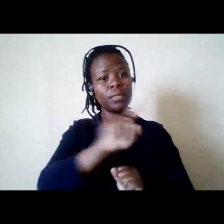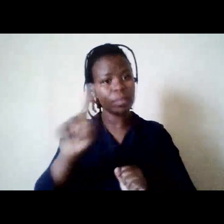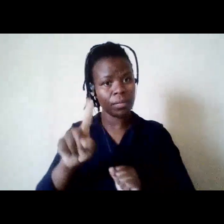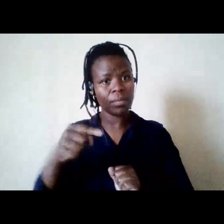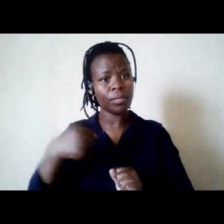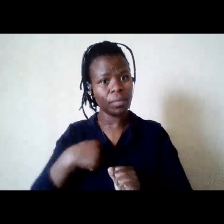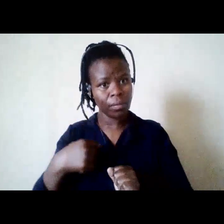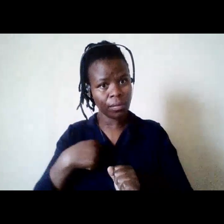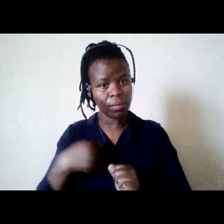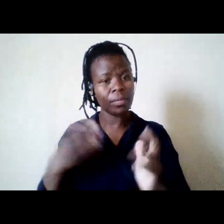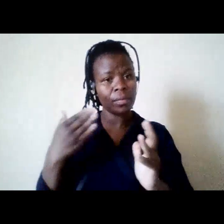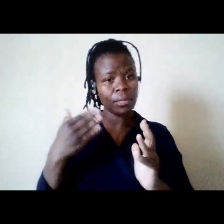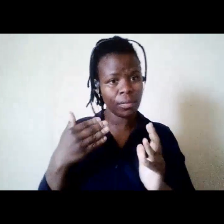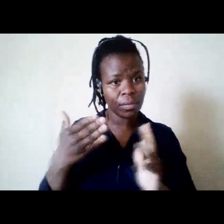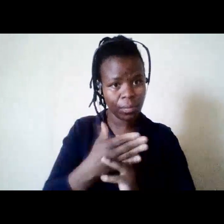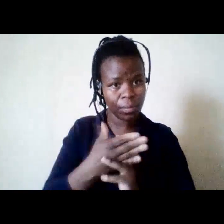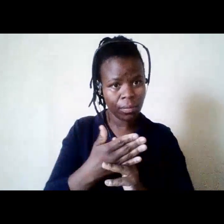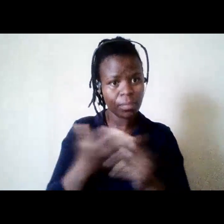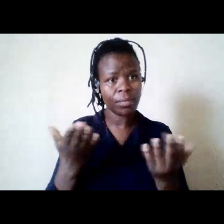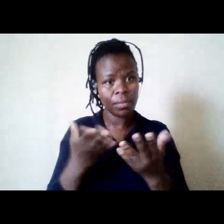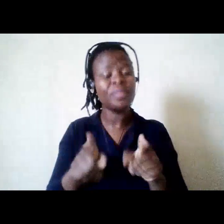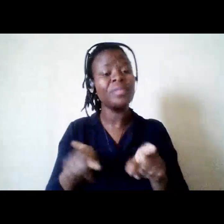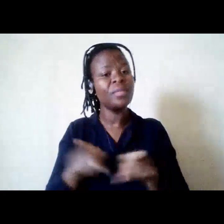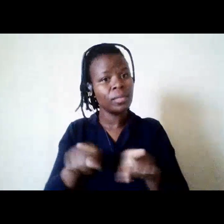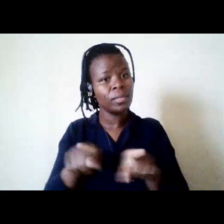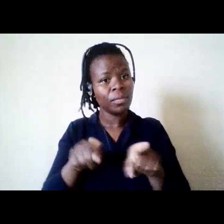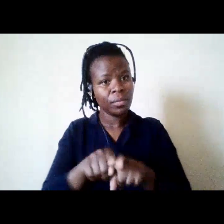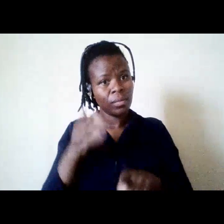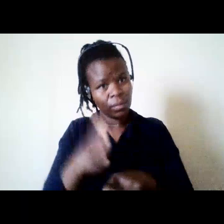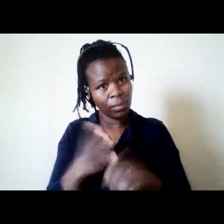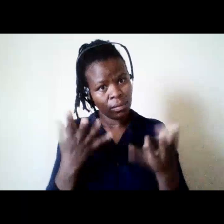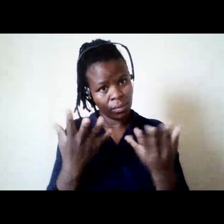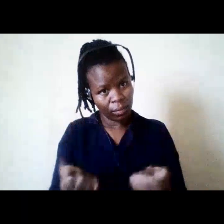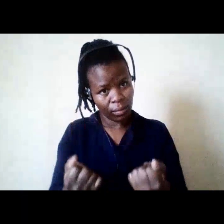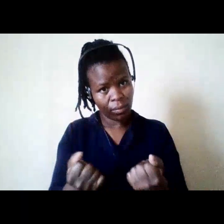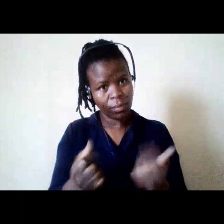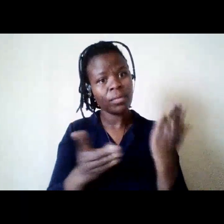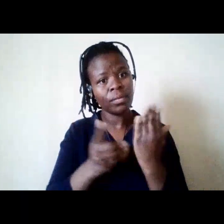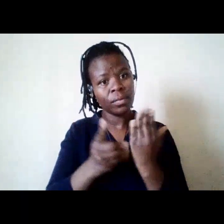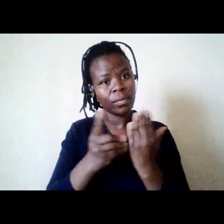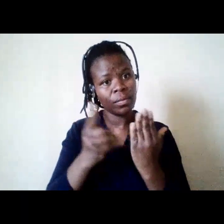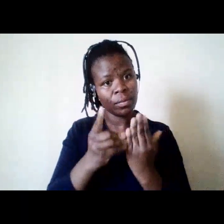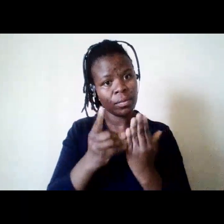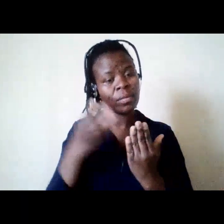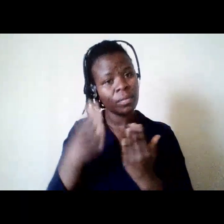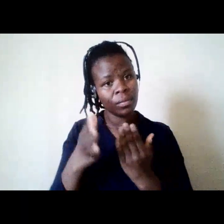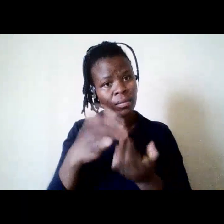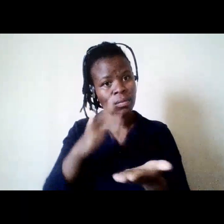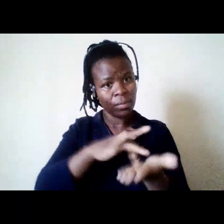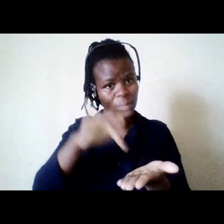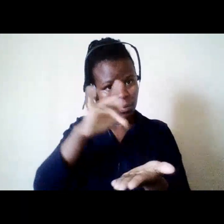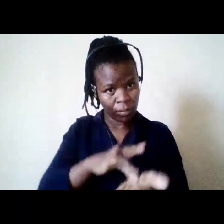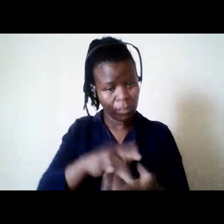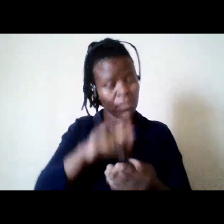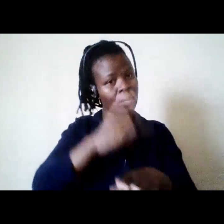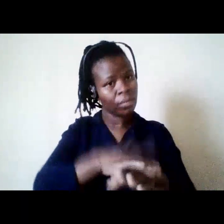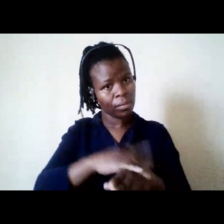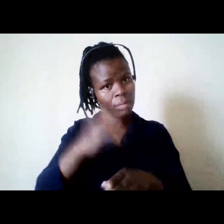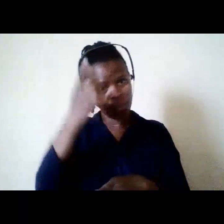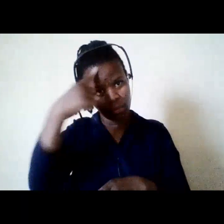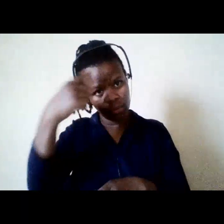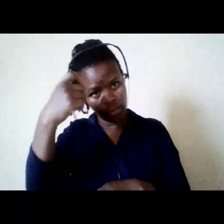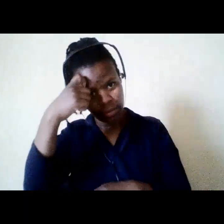in is, even though they have developed, established the centers based on the belief,